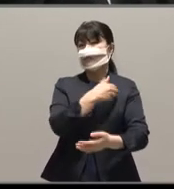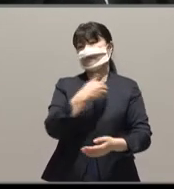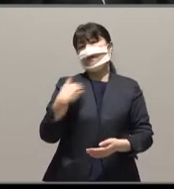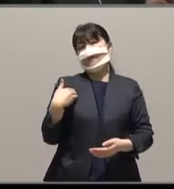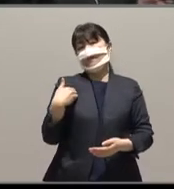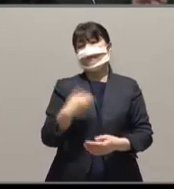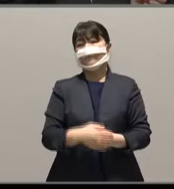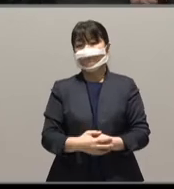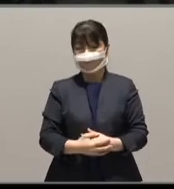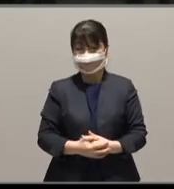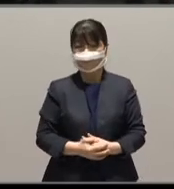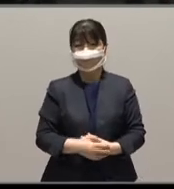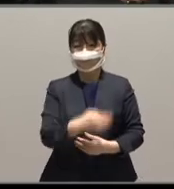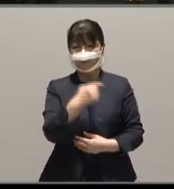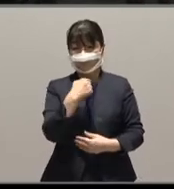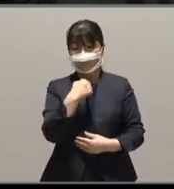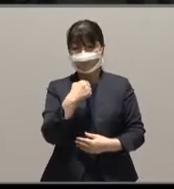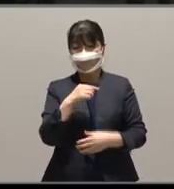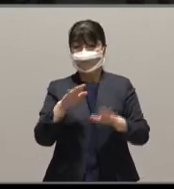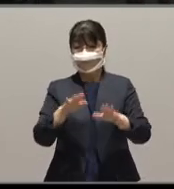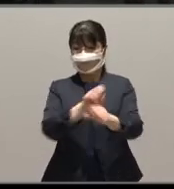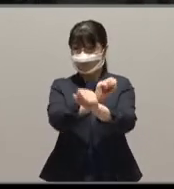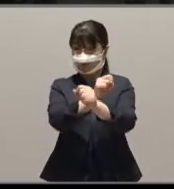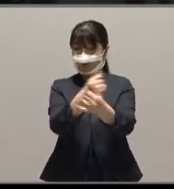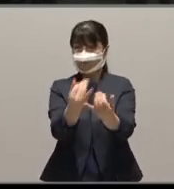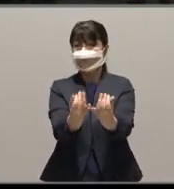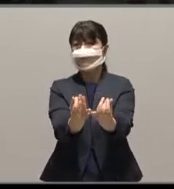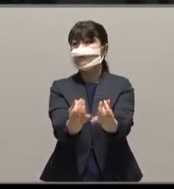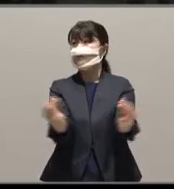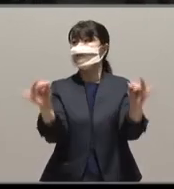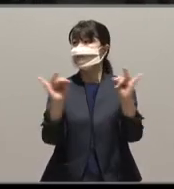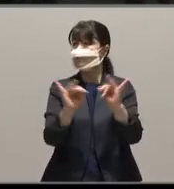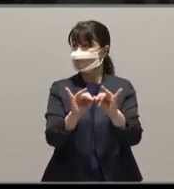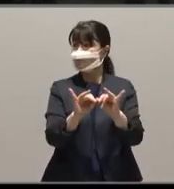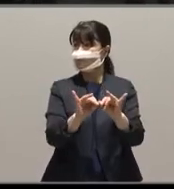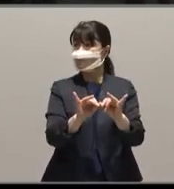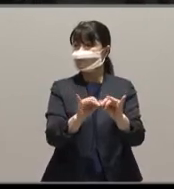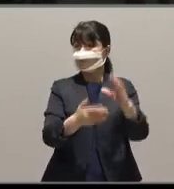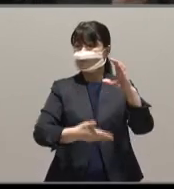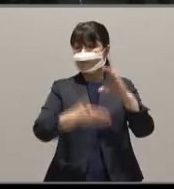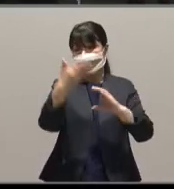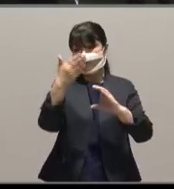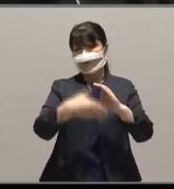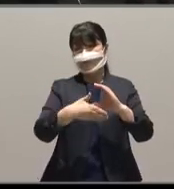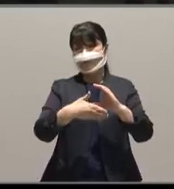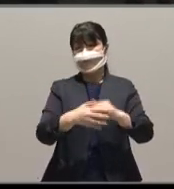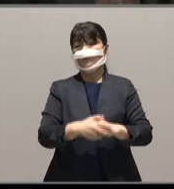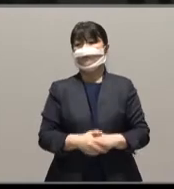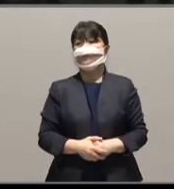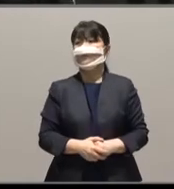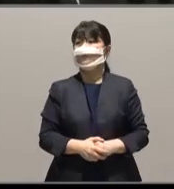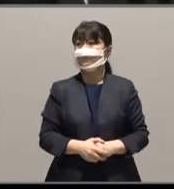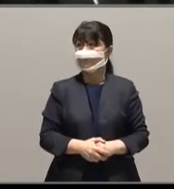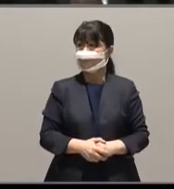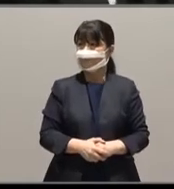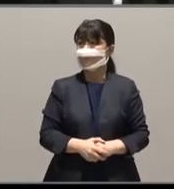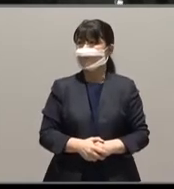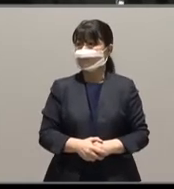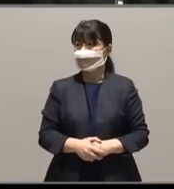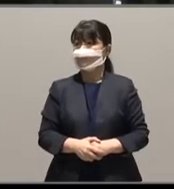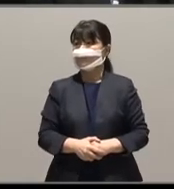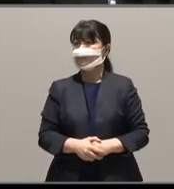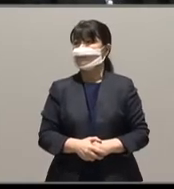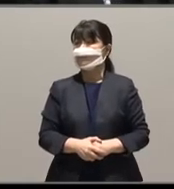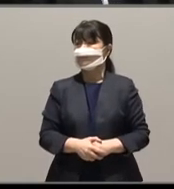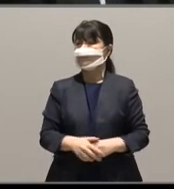So which one will come next? And this is my research team. The Nippon